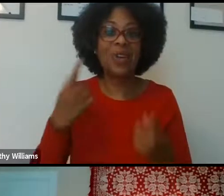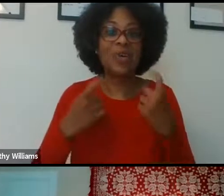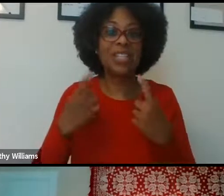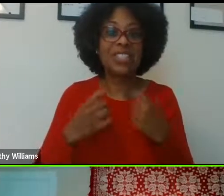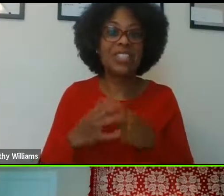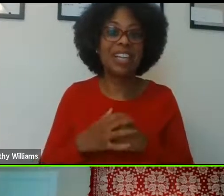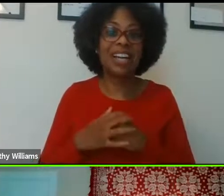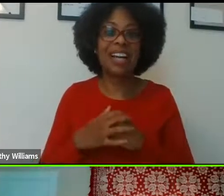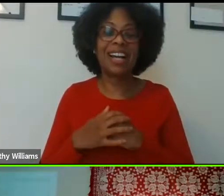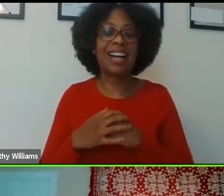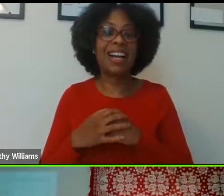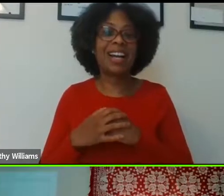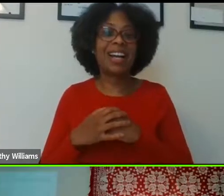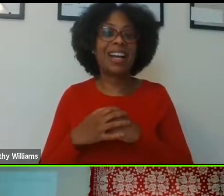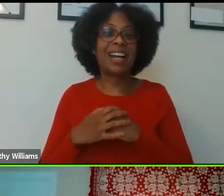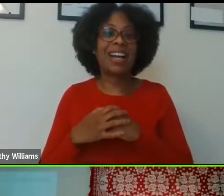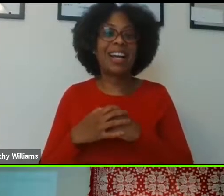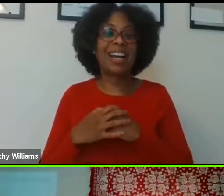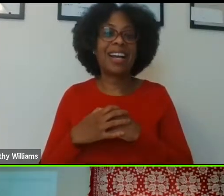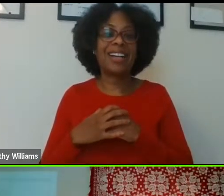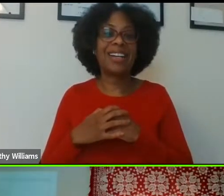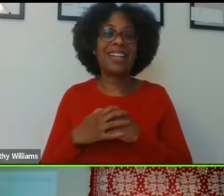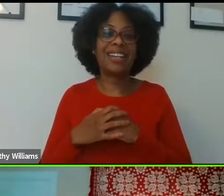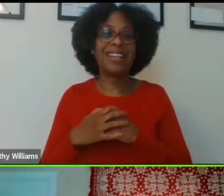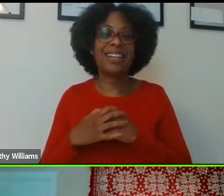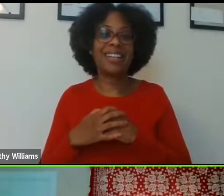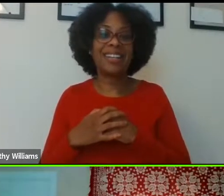Let's see.